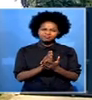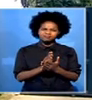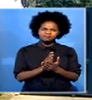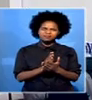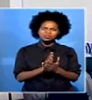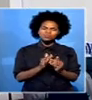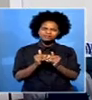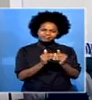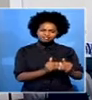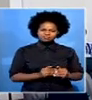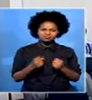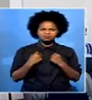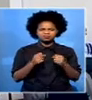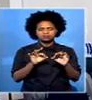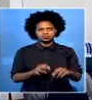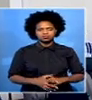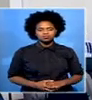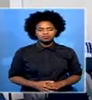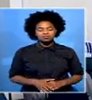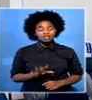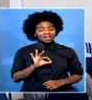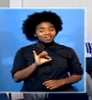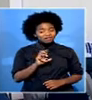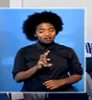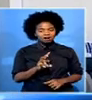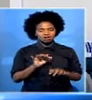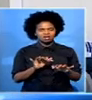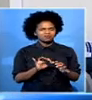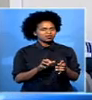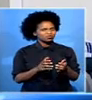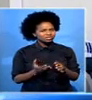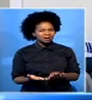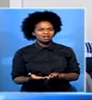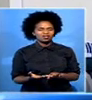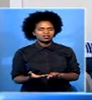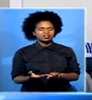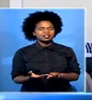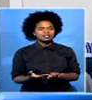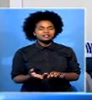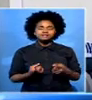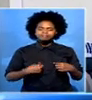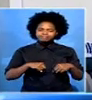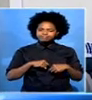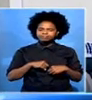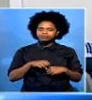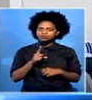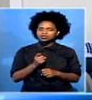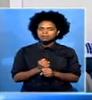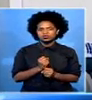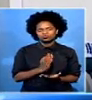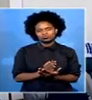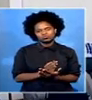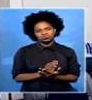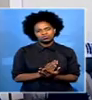road safety. Ordinary people die every day from road accidents. So I think really we as human beings, we